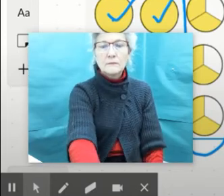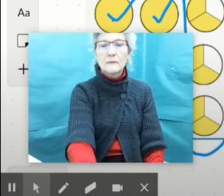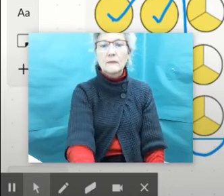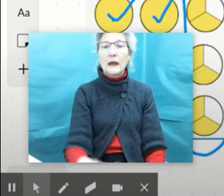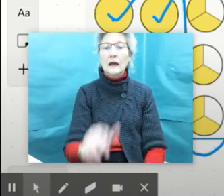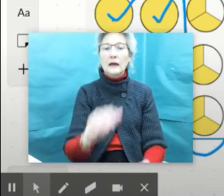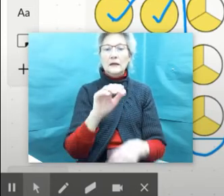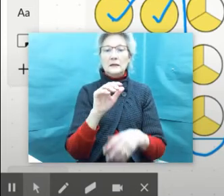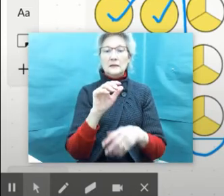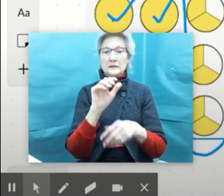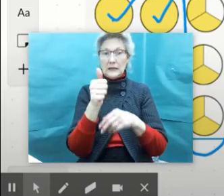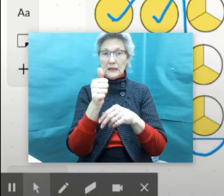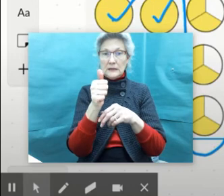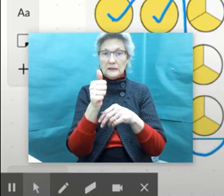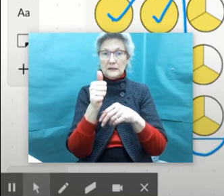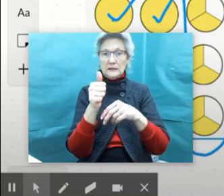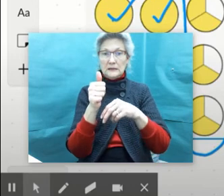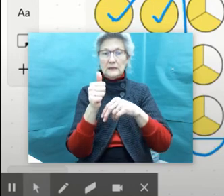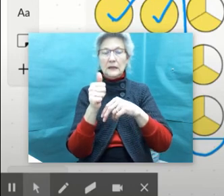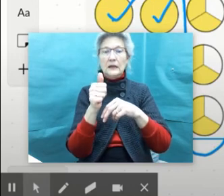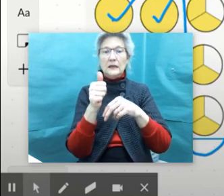Well, let's think about this. Ooh,